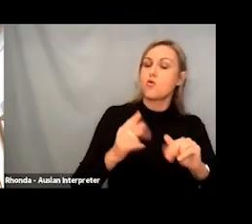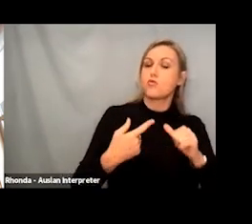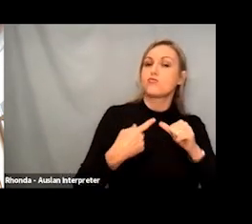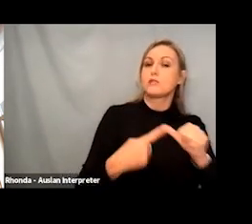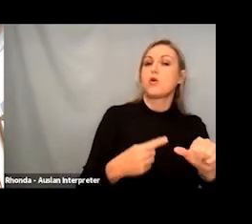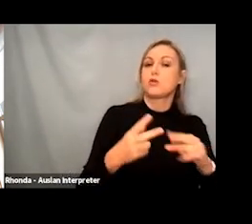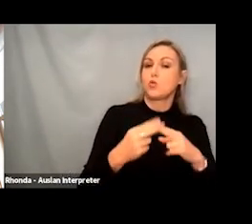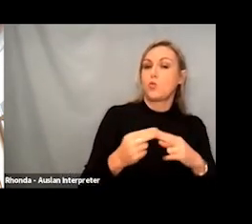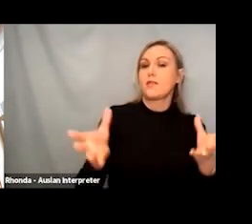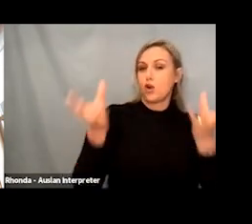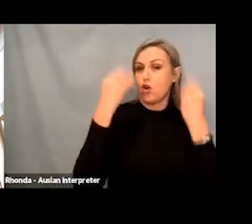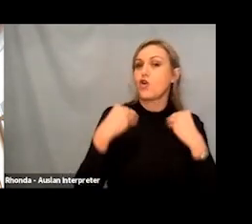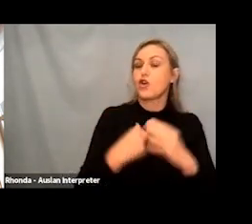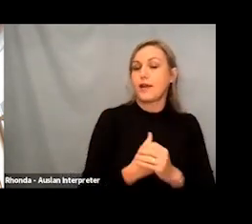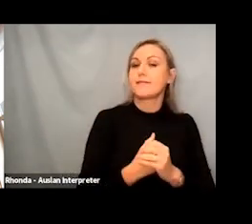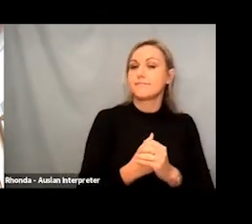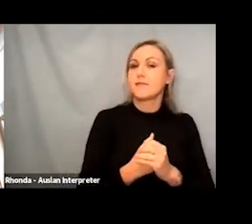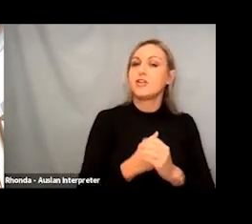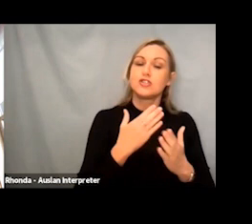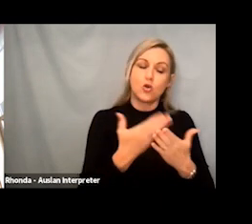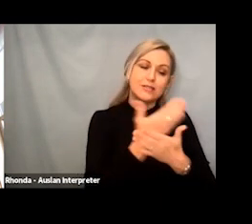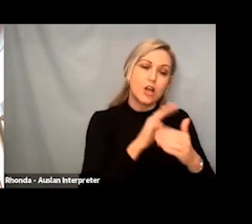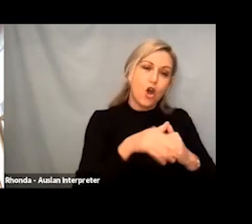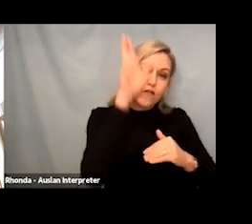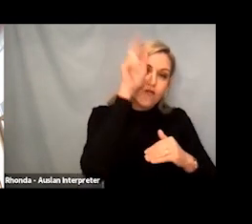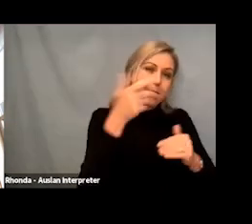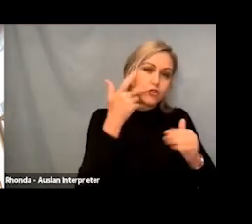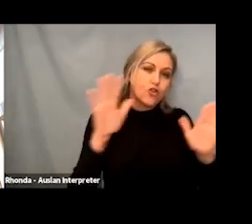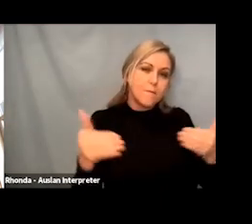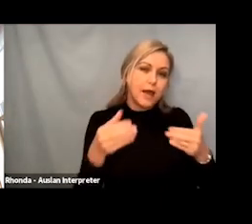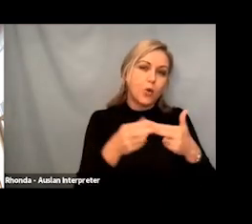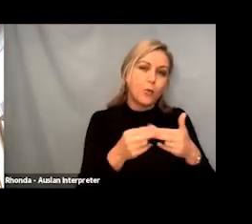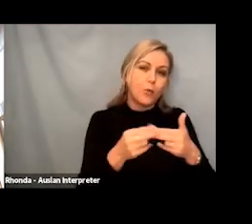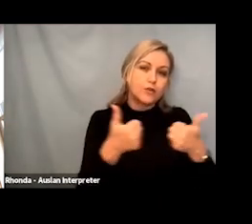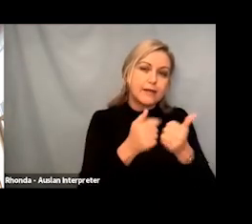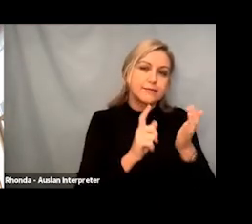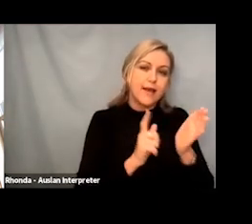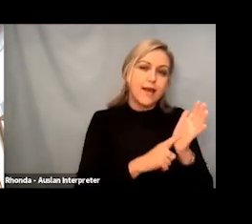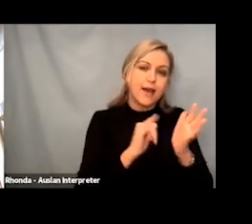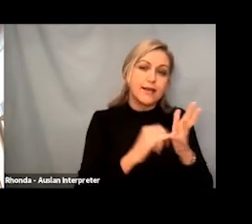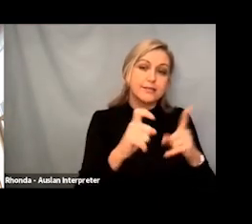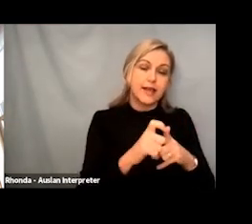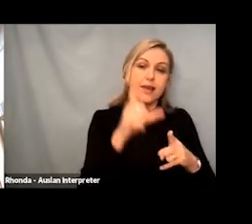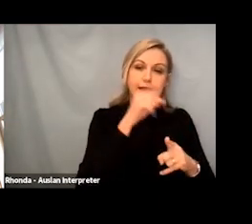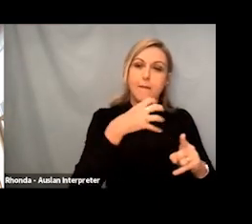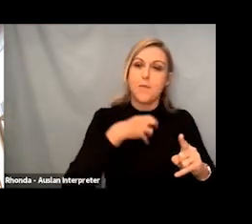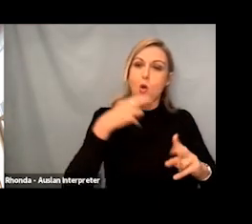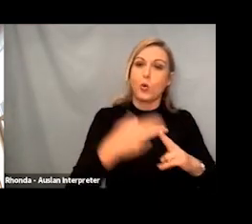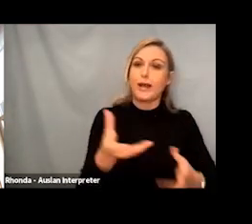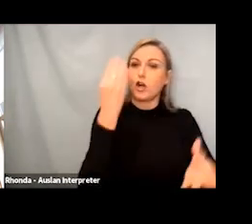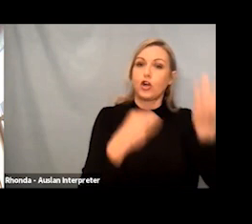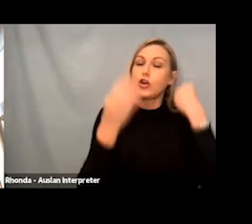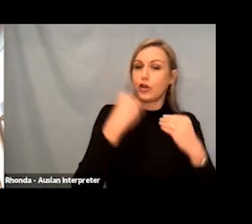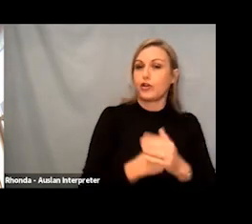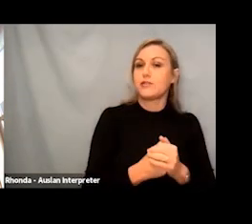response there. So it's 2A and learning is one other connection that links